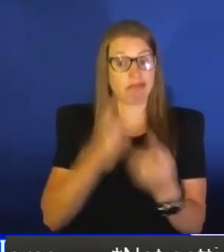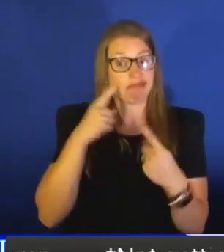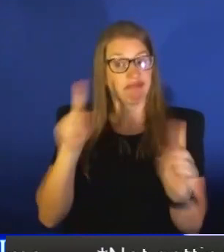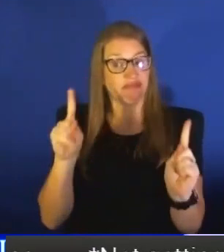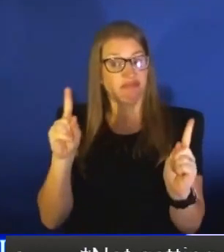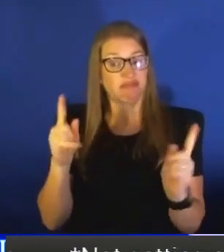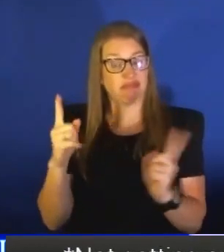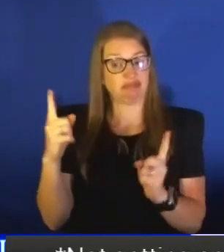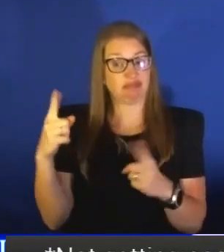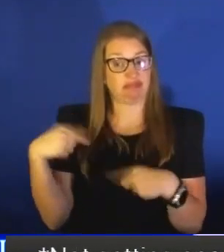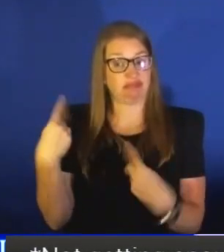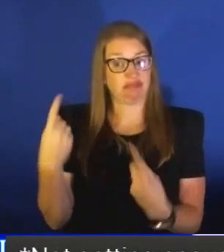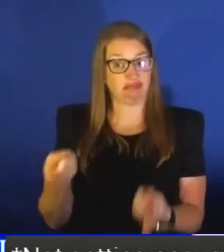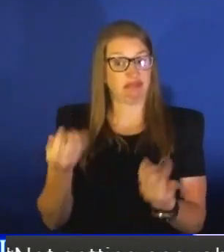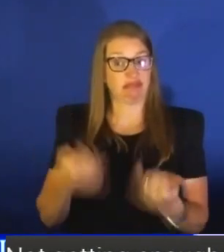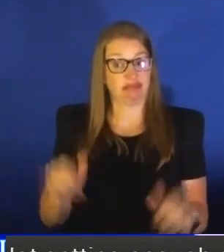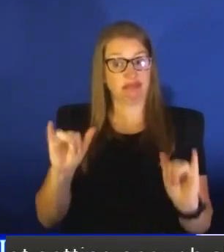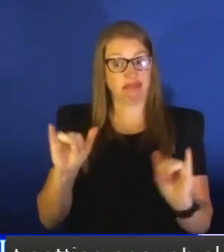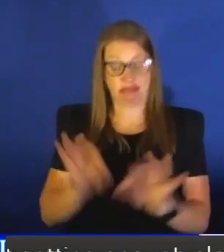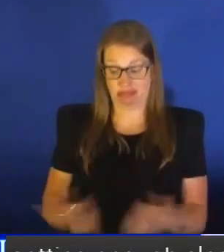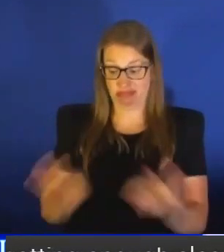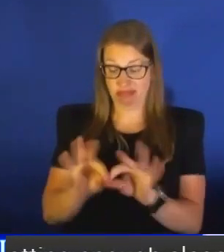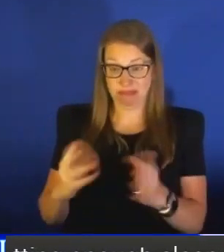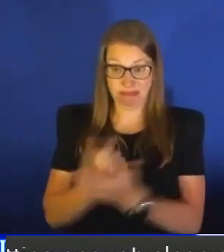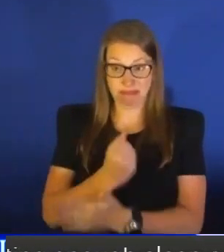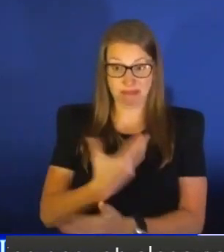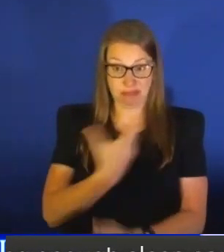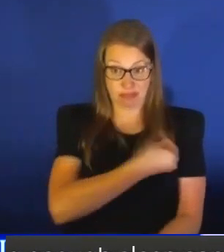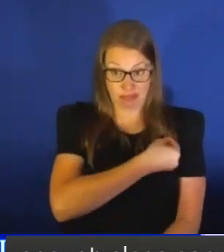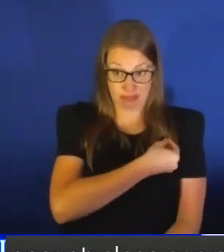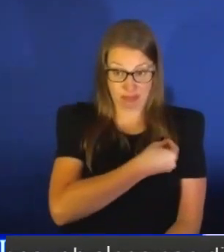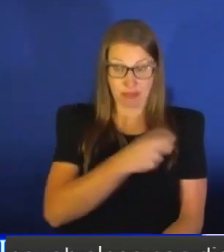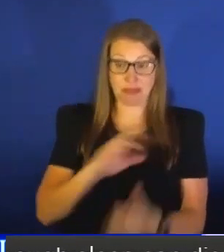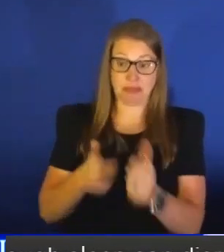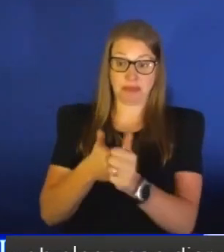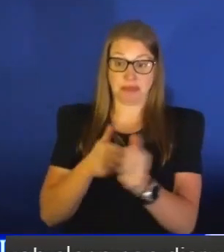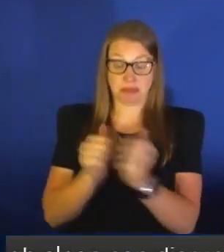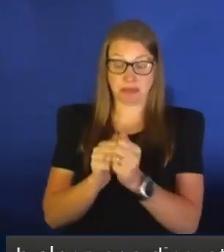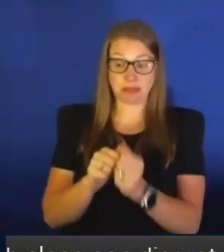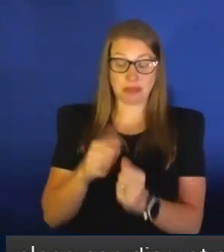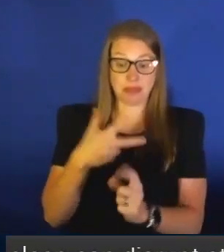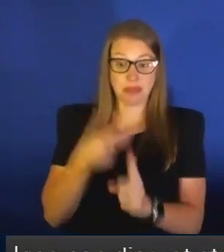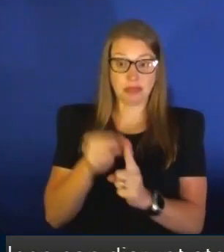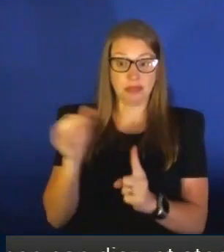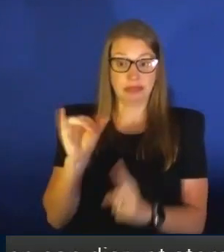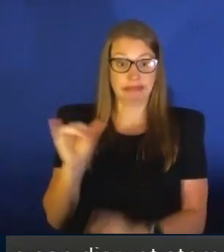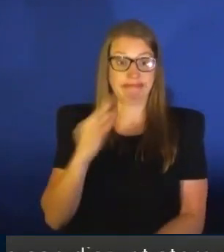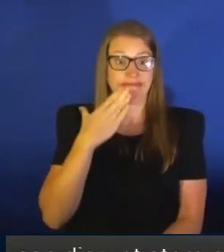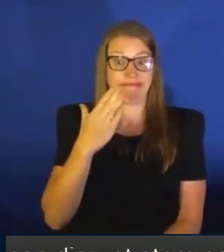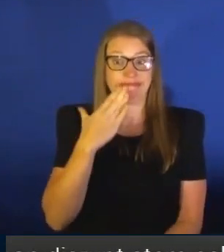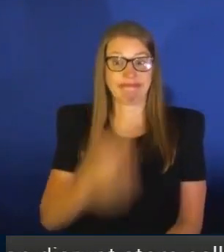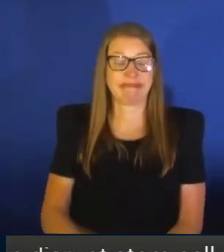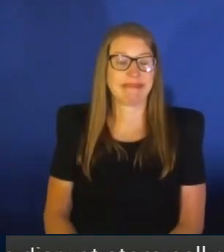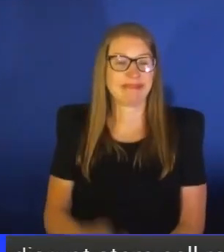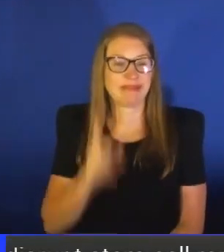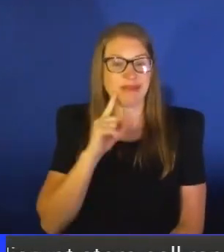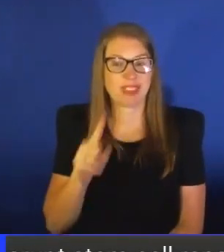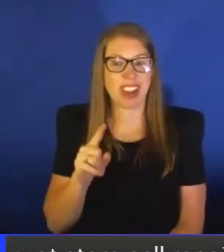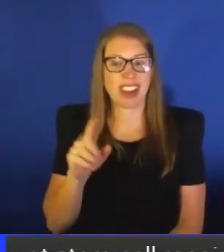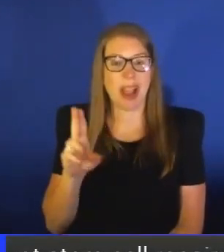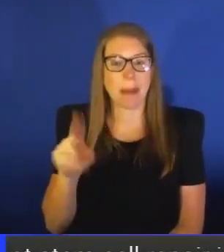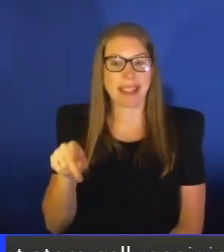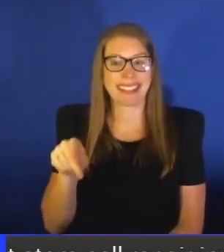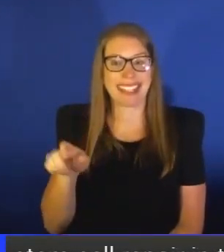quite important to be vaccinated and, of course, be up to date with your vaccine as well. All right. Thanks, Dr. Hawkinson, for those updates. Well, the